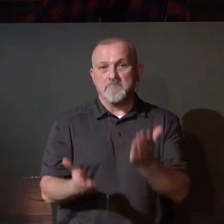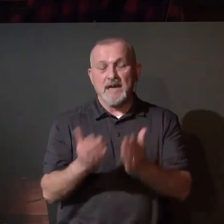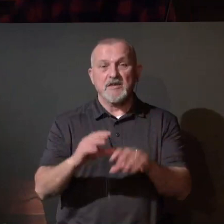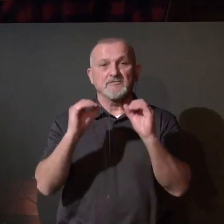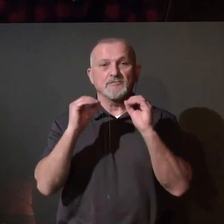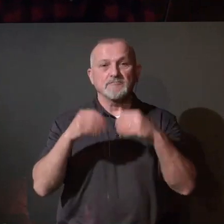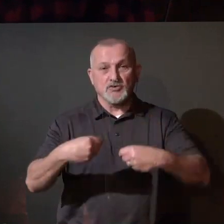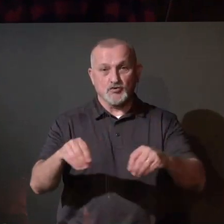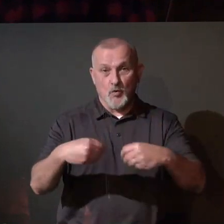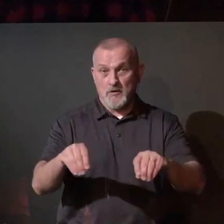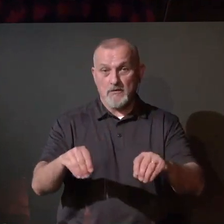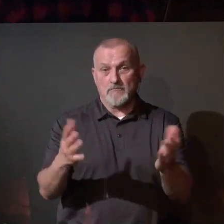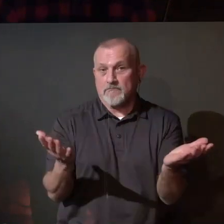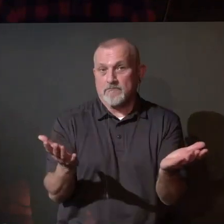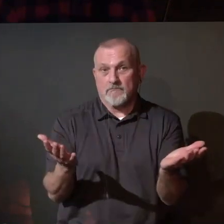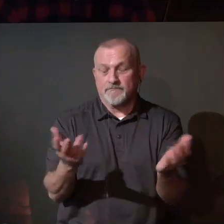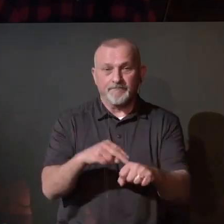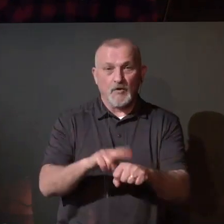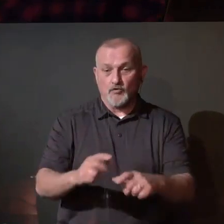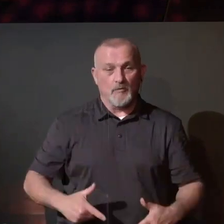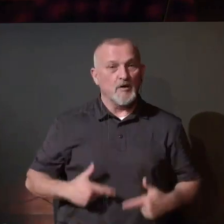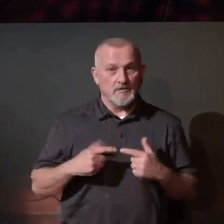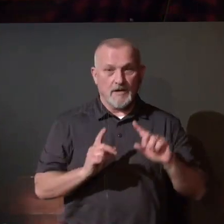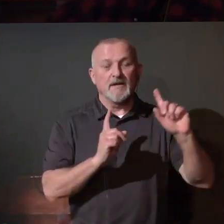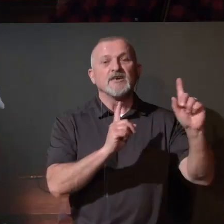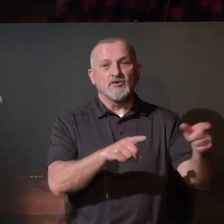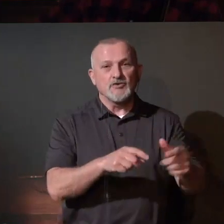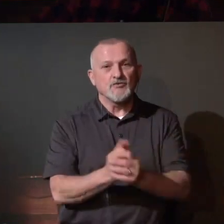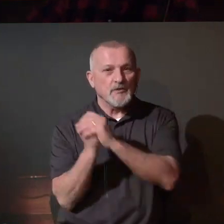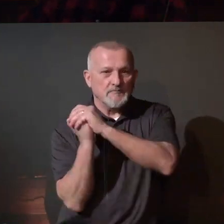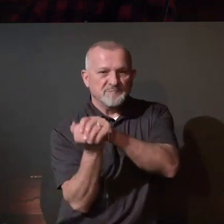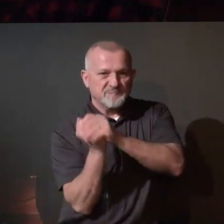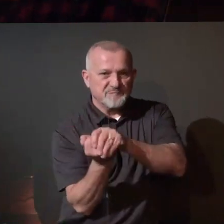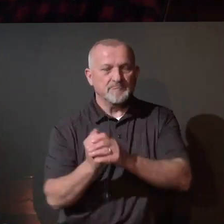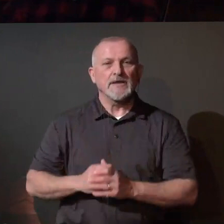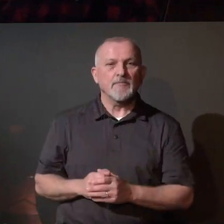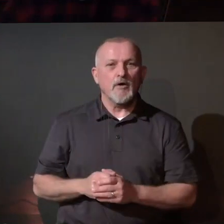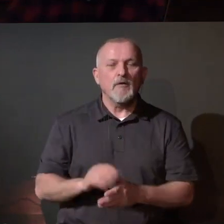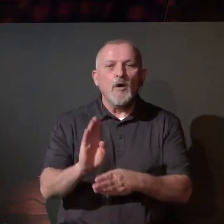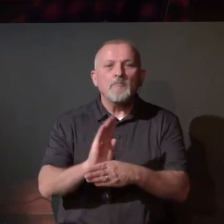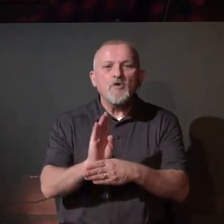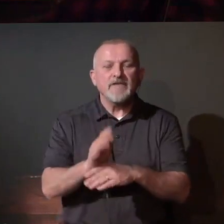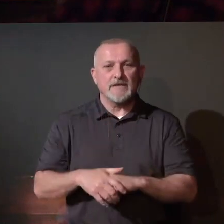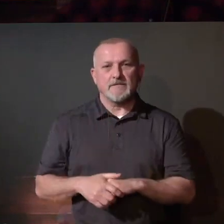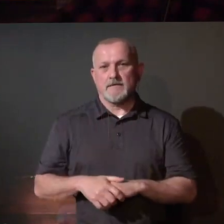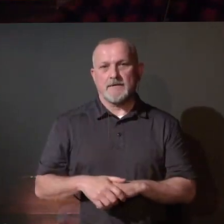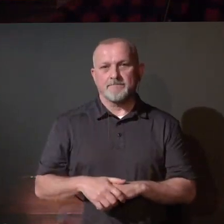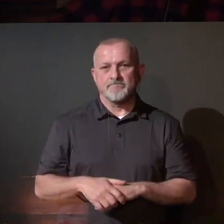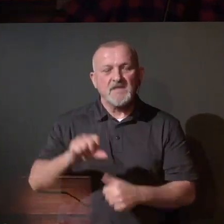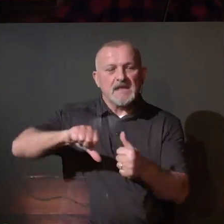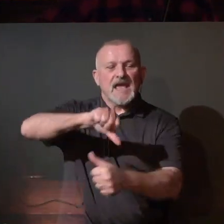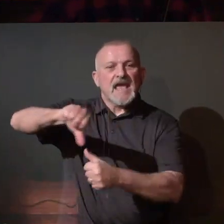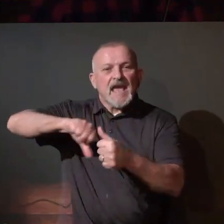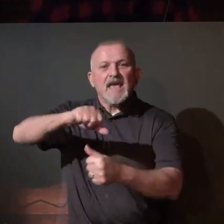You might be going to the store, maybe. In a normal life, we're going to ball games. We're going to movies. We're